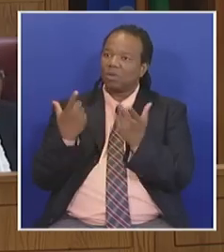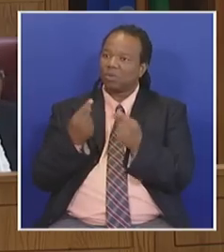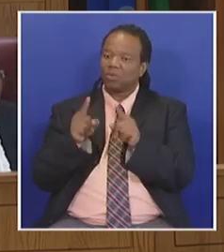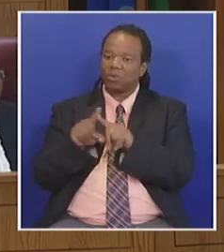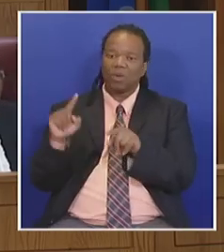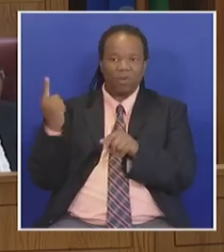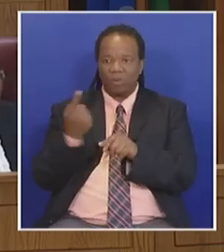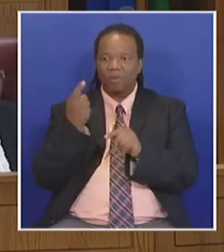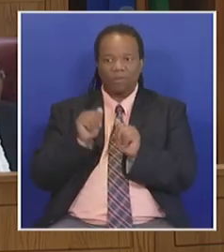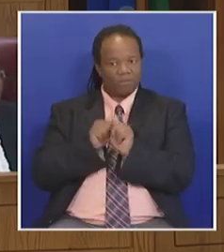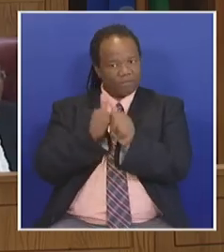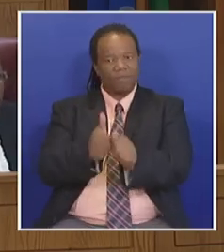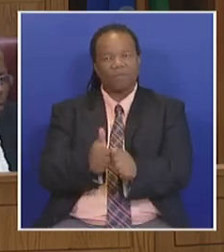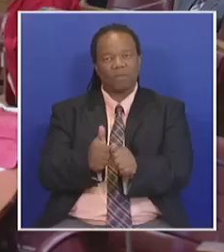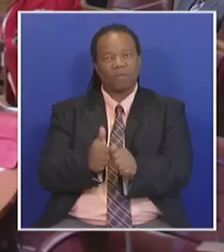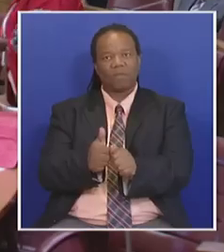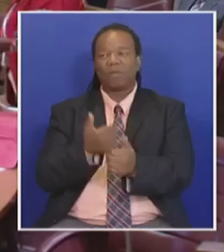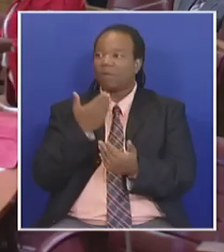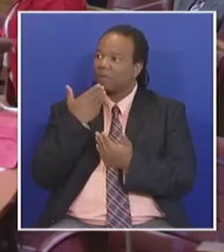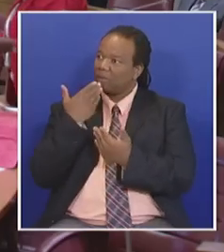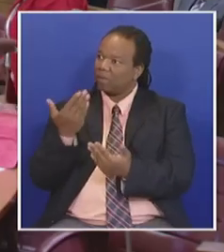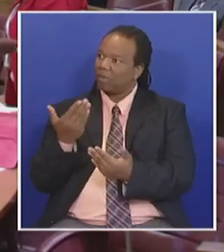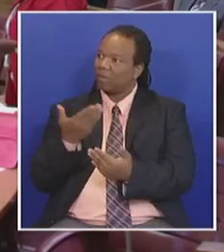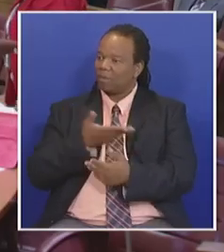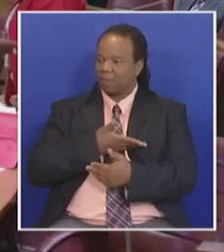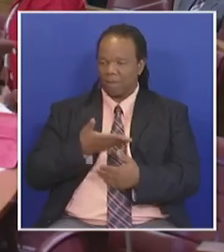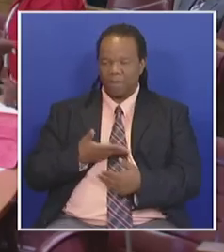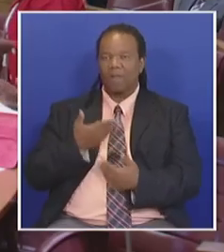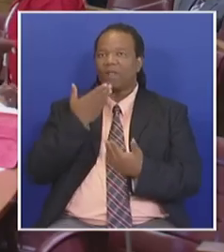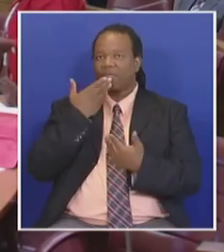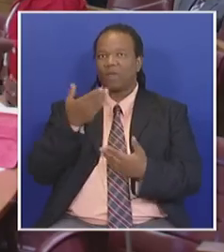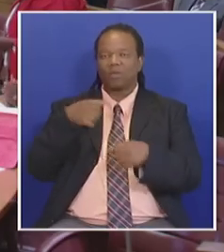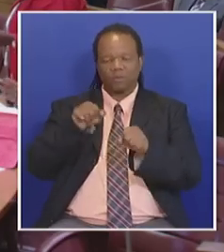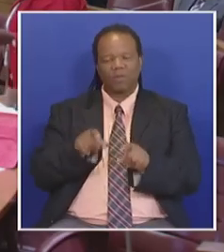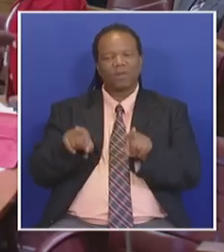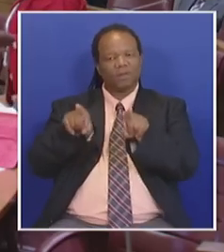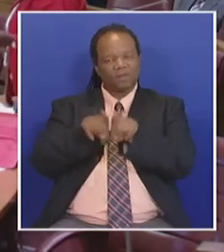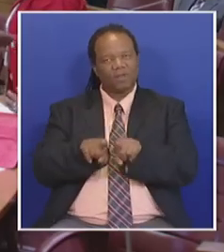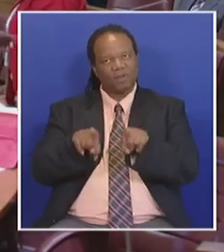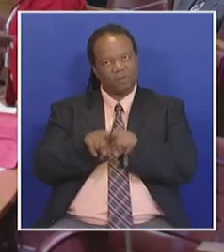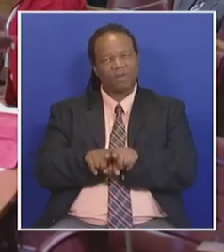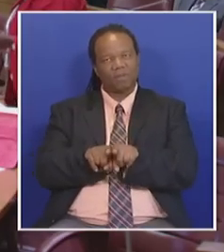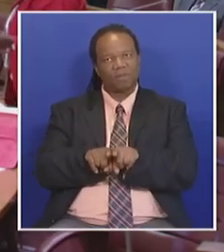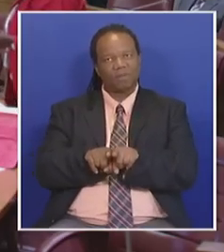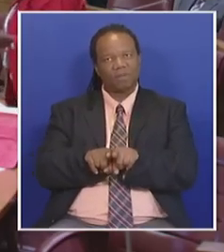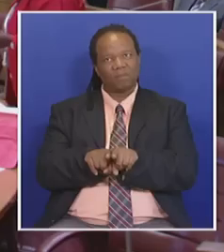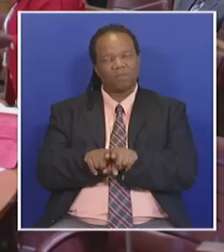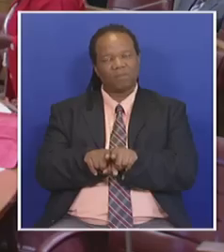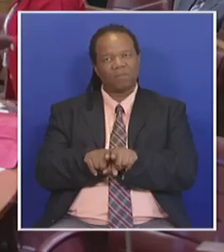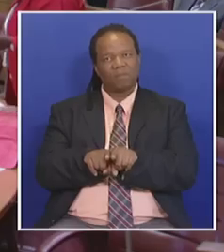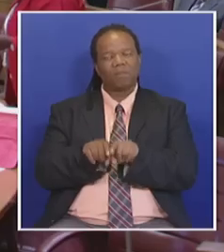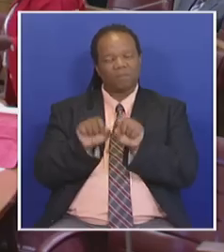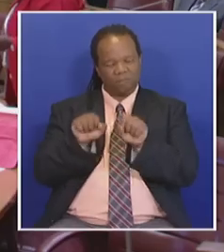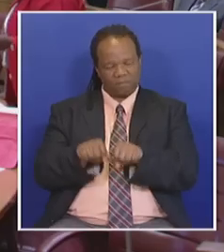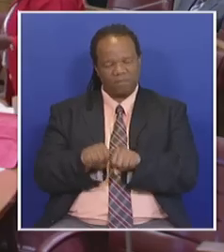everybody. Okay, Yes, ma'am. thank you, Chair. It is the same one that you Yeah, had it's read. the same one. It's Yes. the same one.